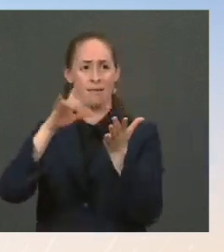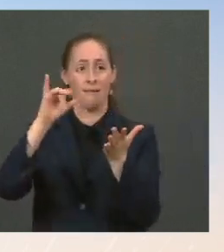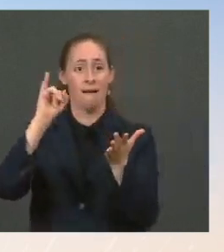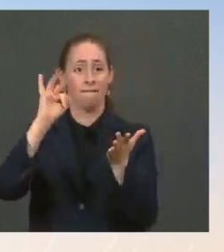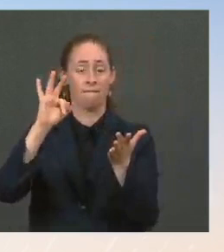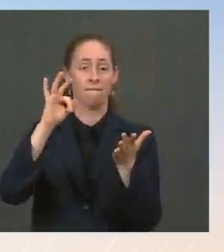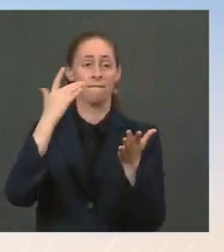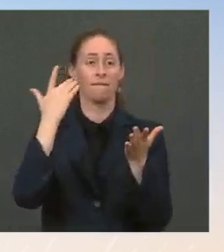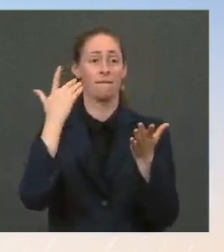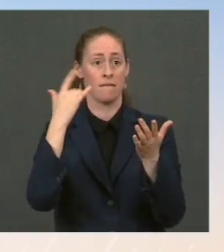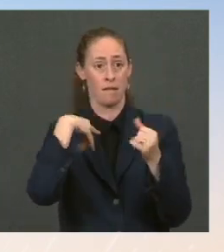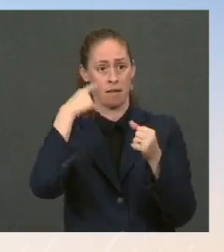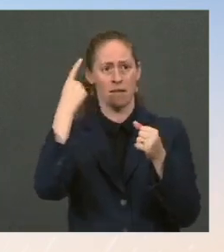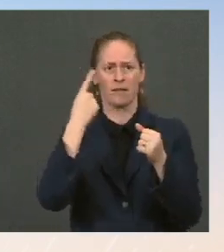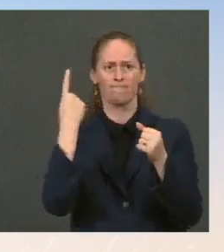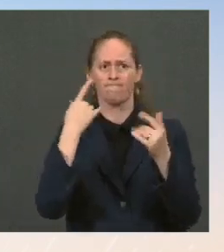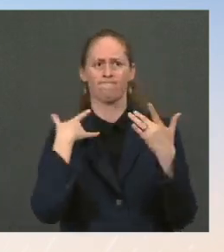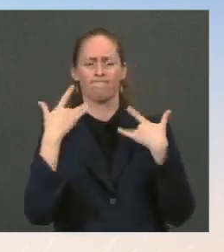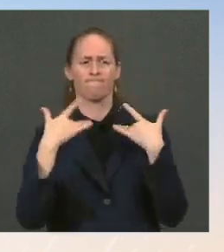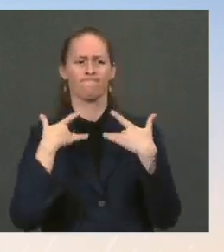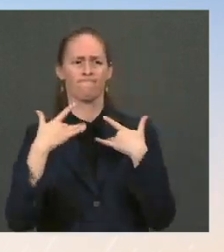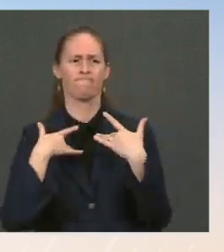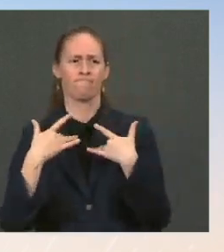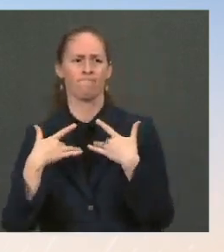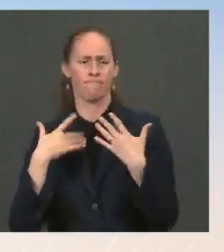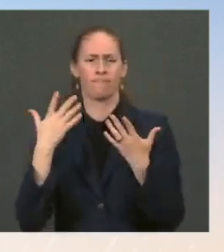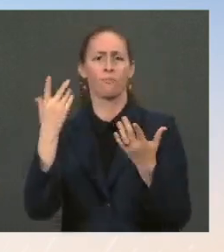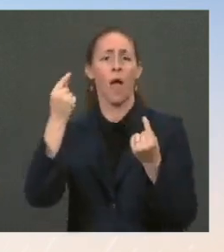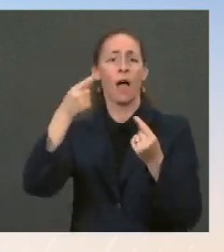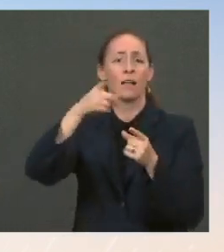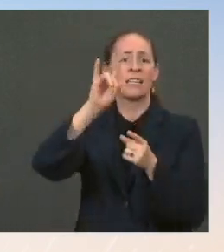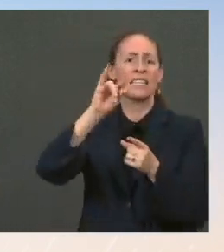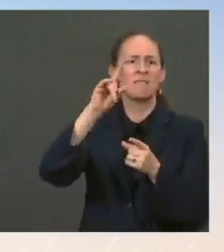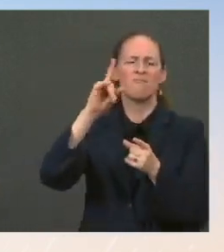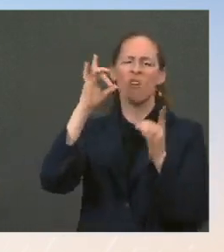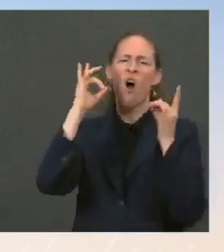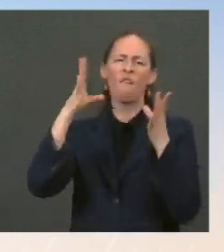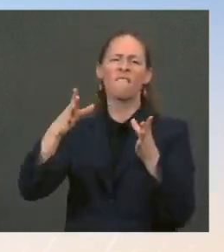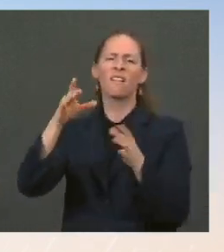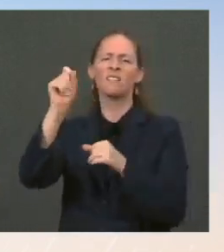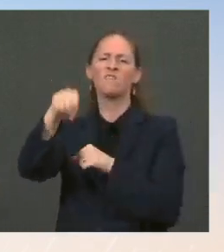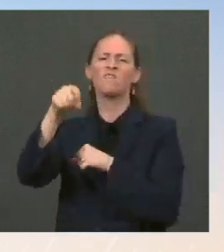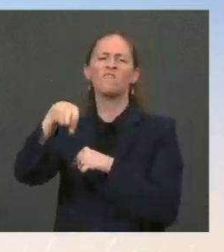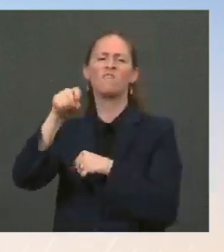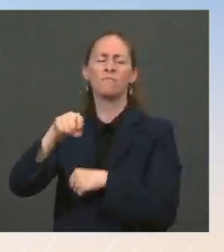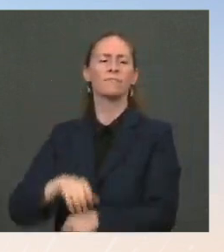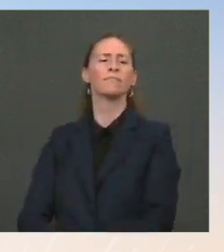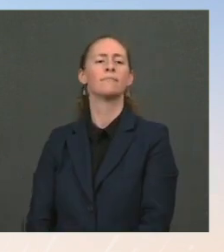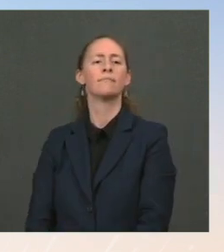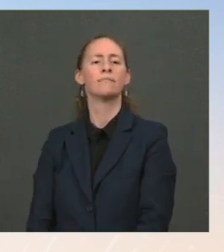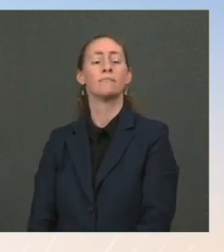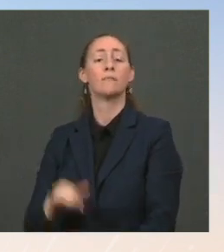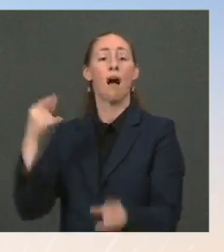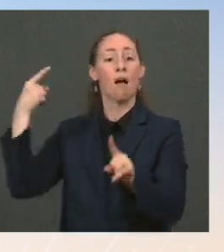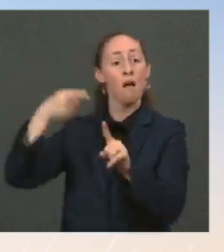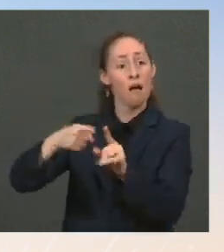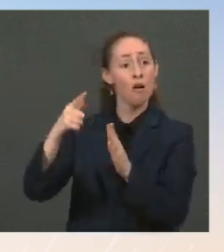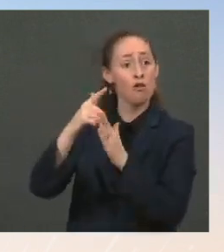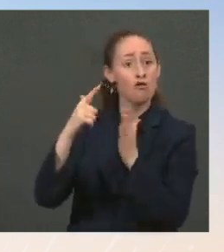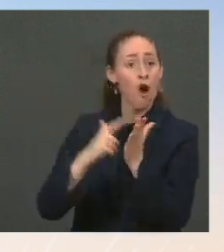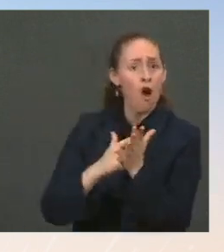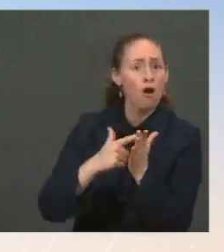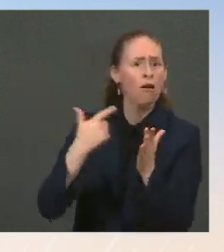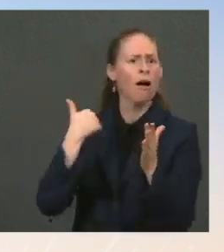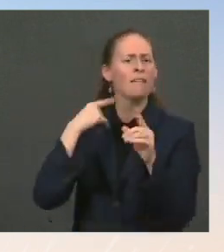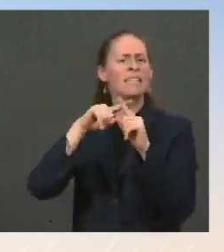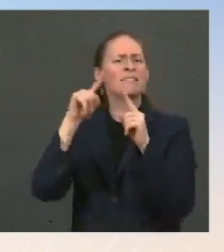treatment of the Uyghurs is outrageous. It is. We've all said that. We're talking about a piece of legislation that has several components, and so